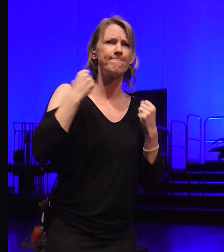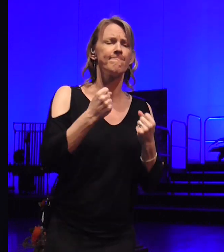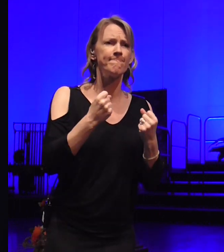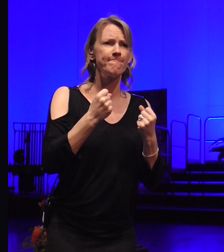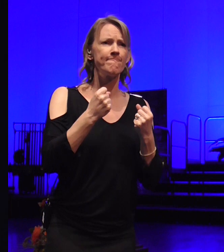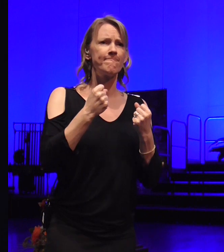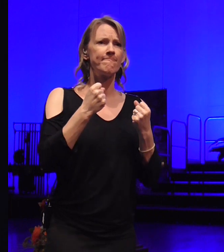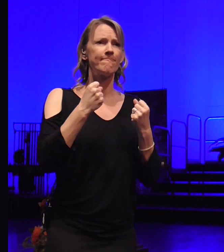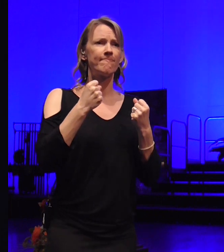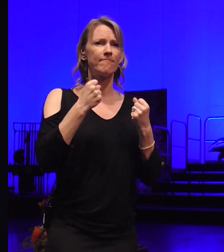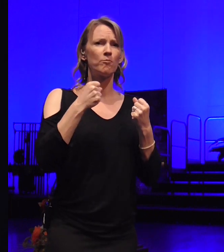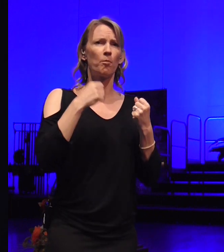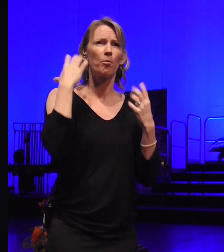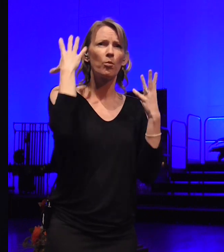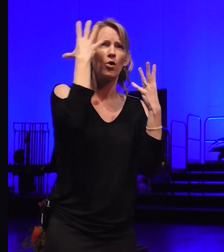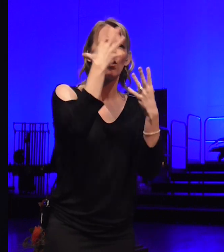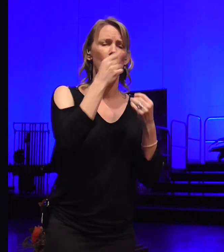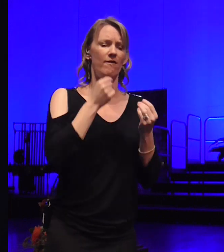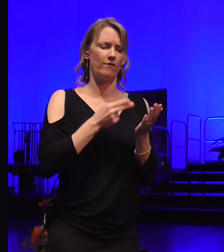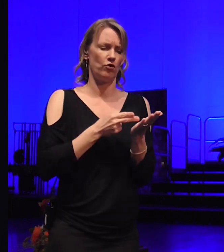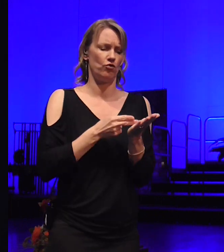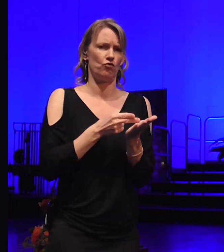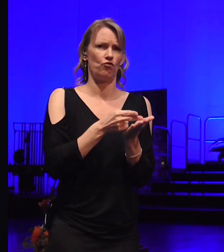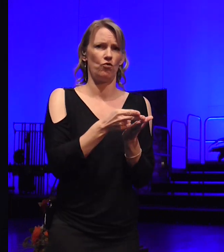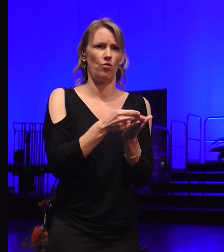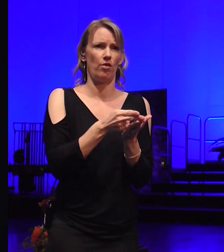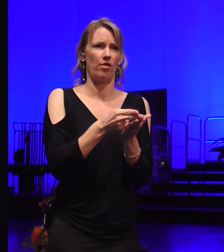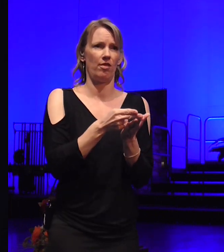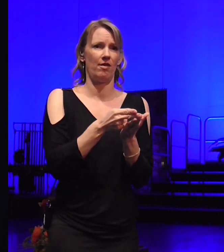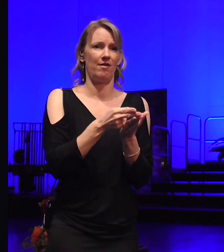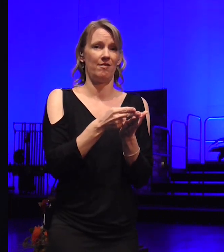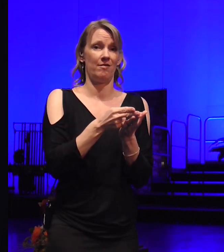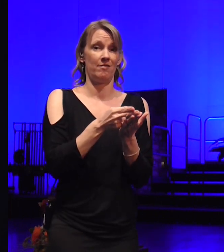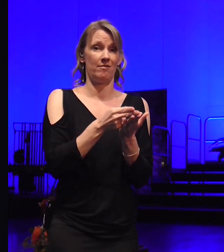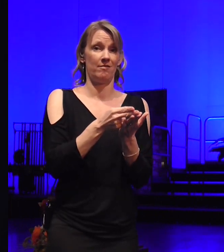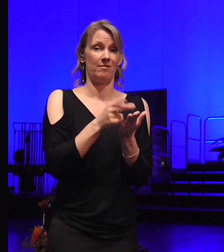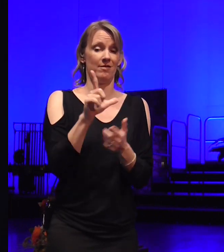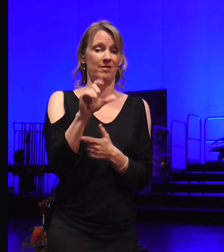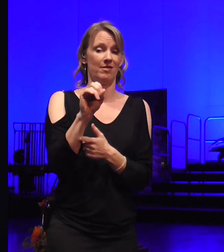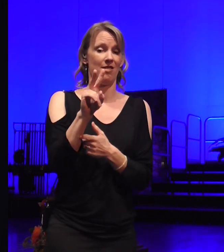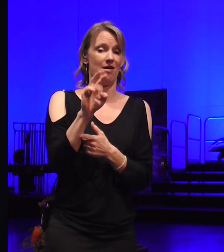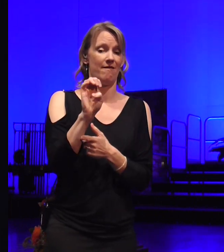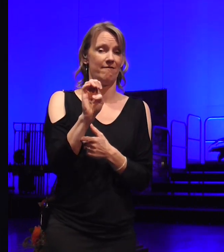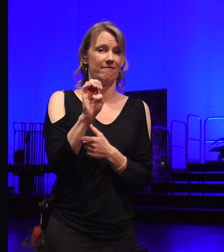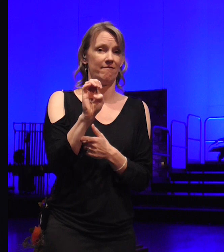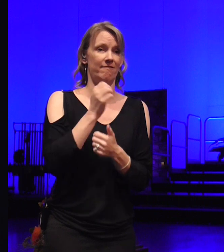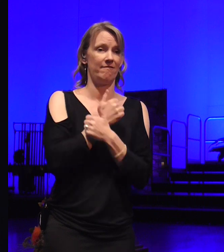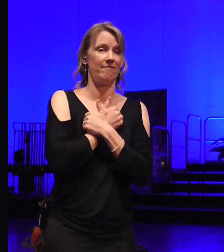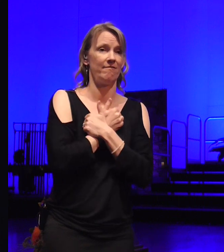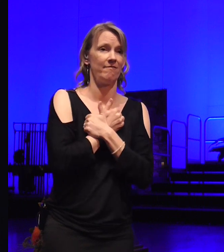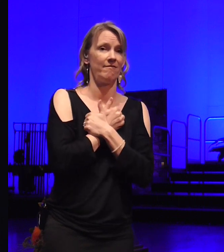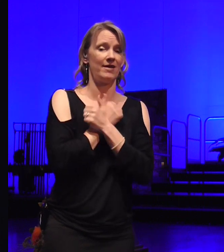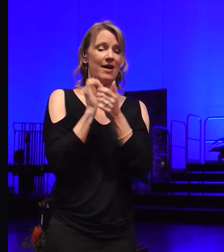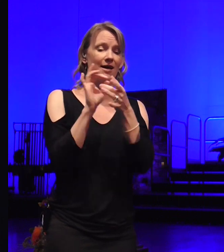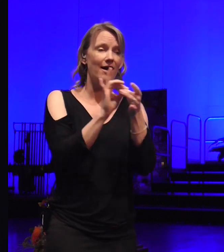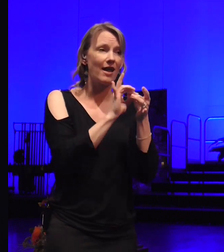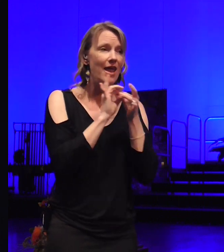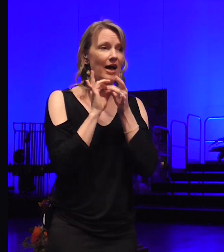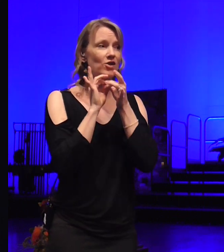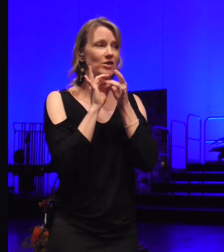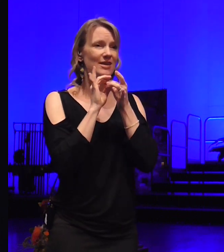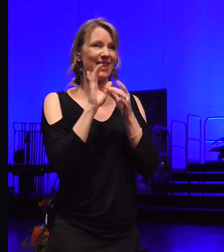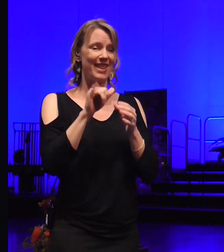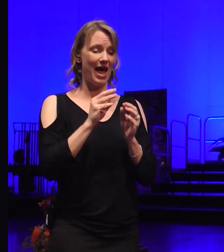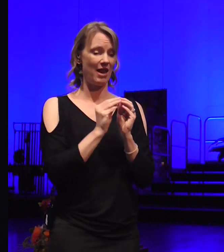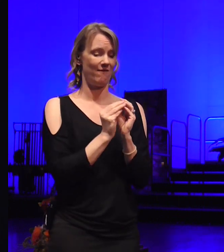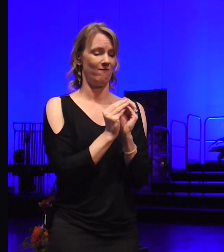firmly in this beautiful truth that is love, that is connection, that is